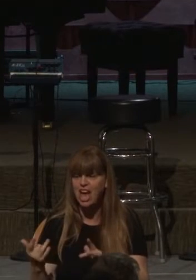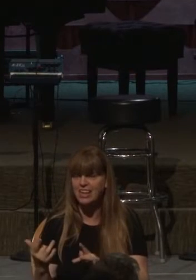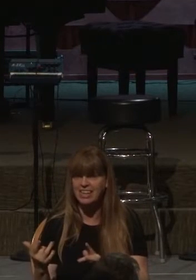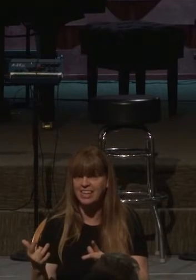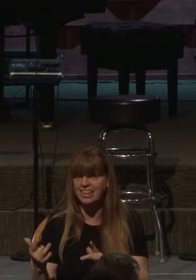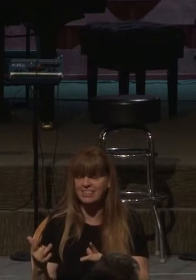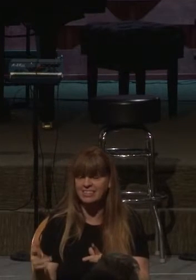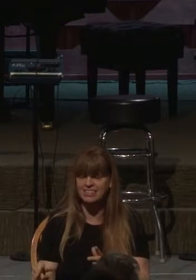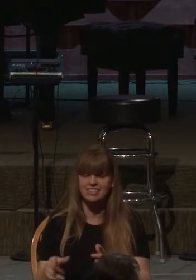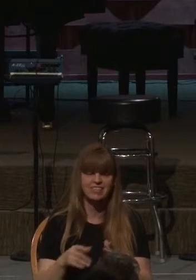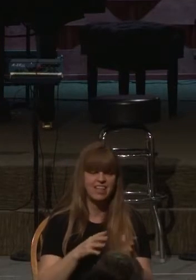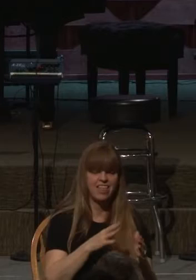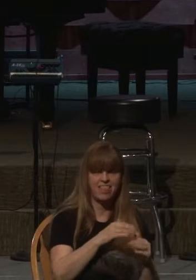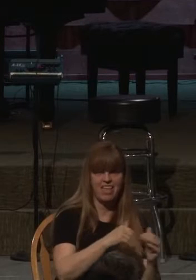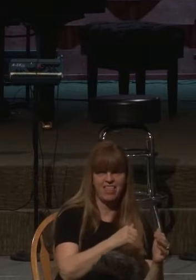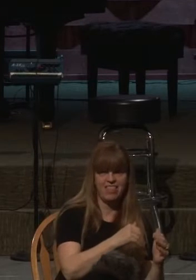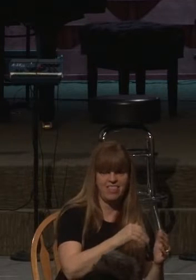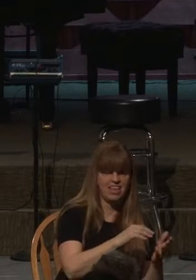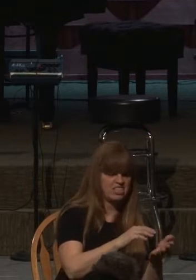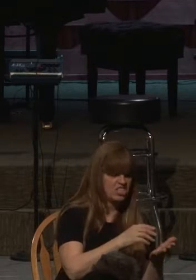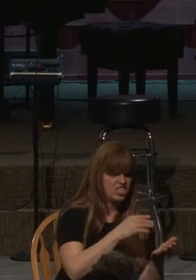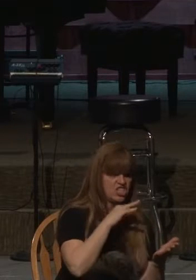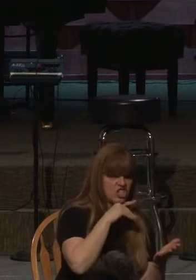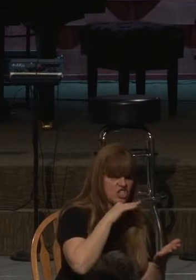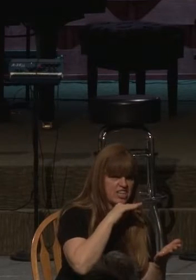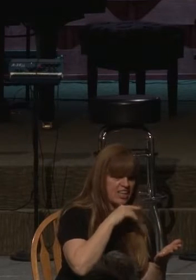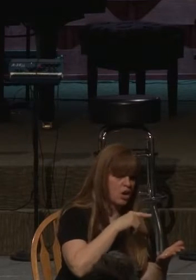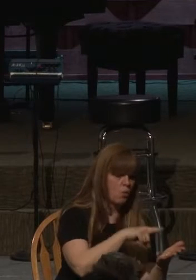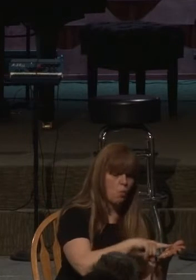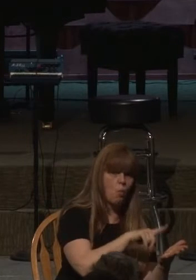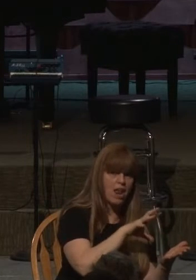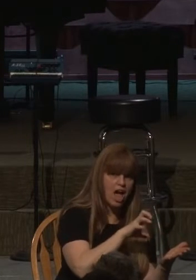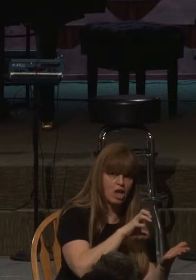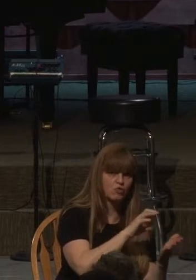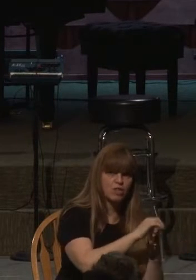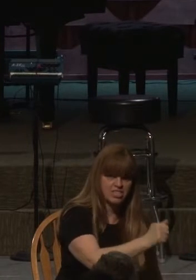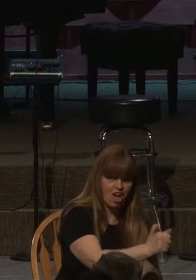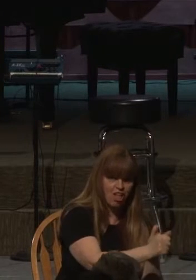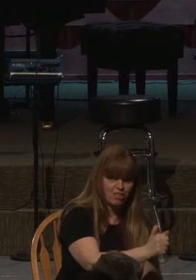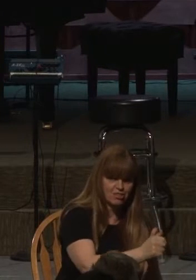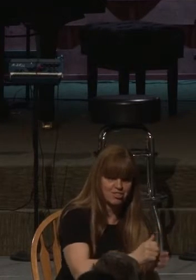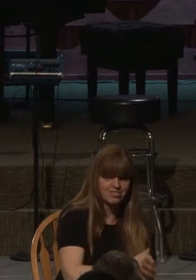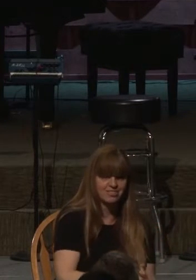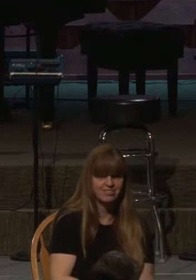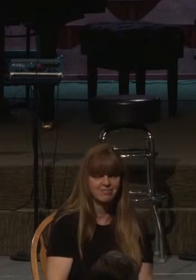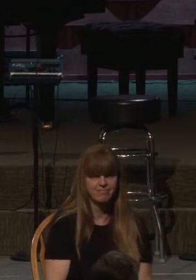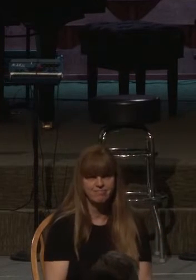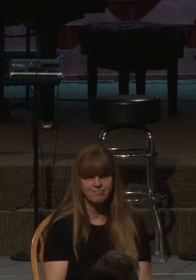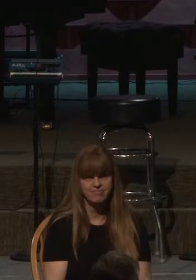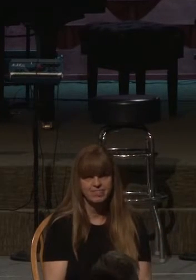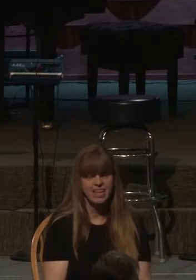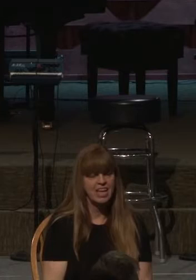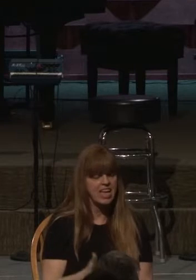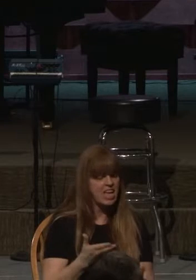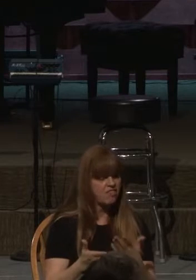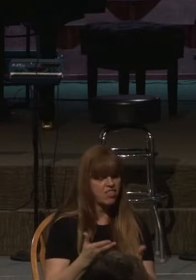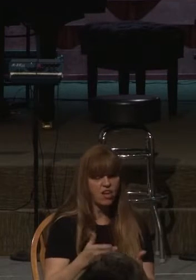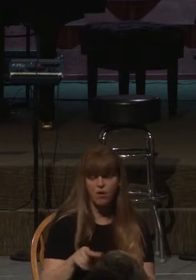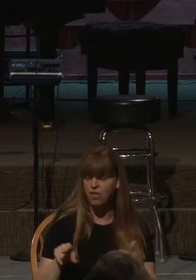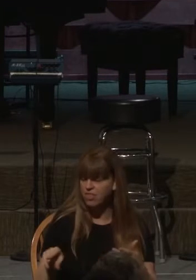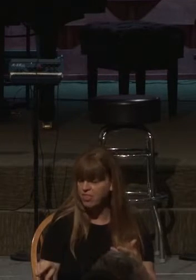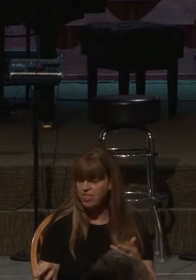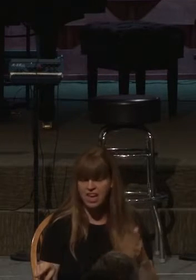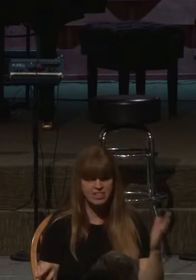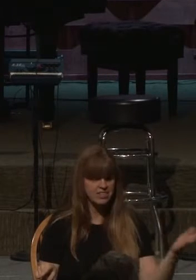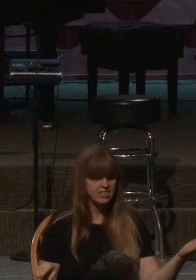the tattered, dirty, worn out, ugly $100 bill, even though that